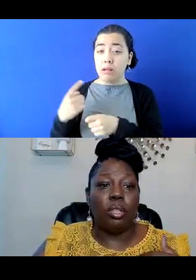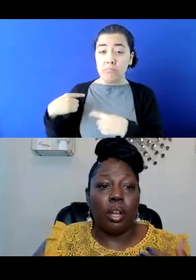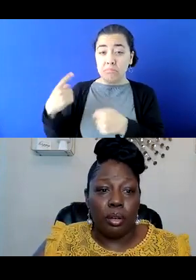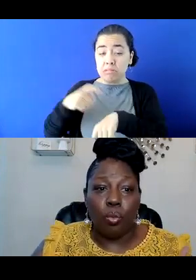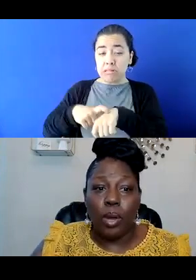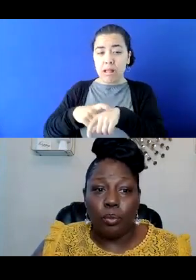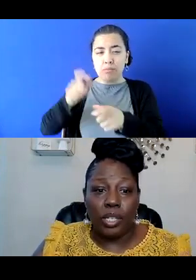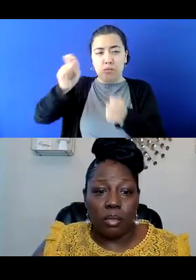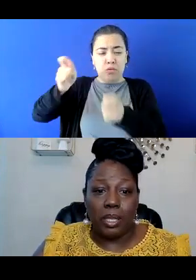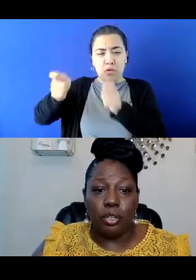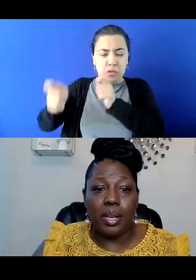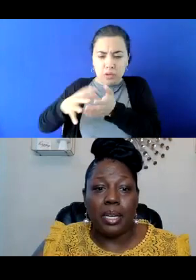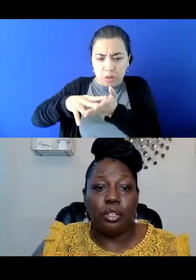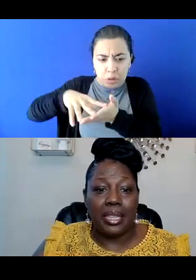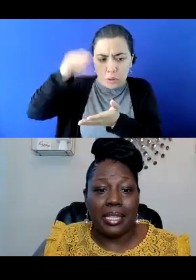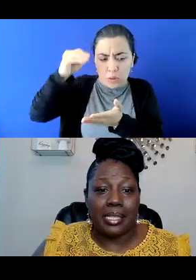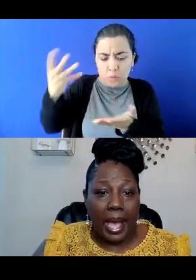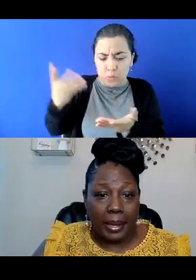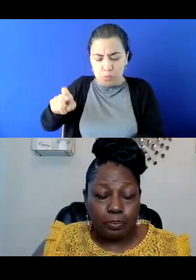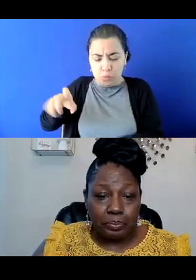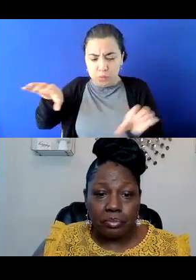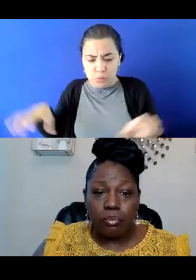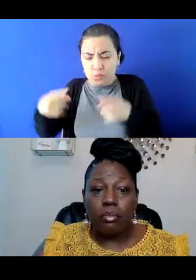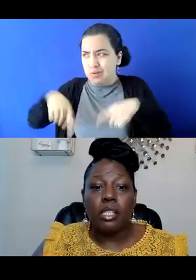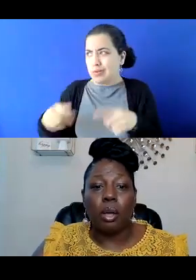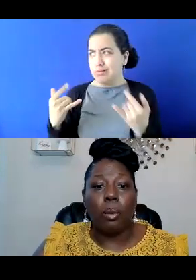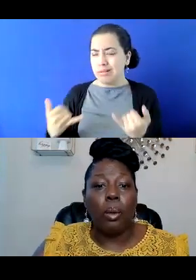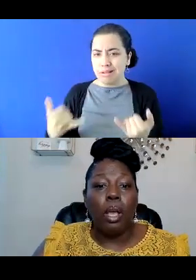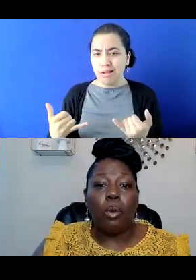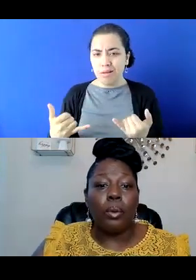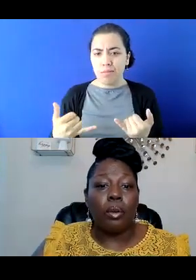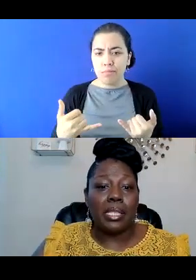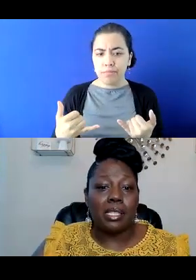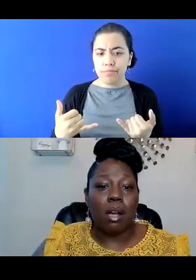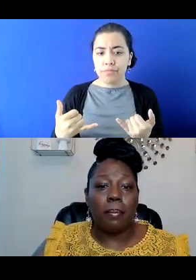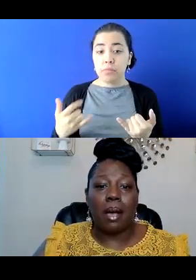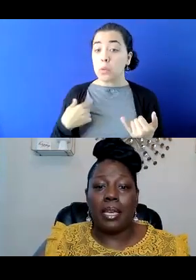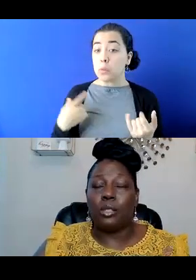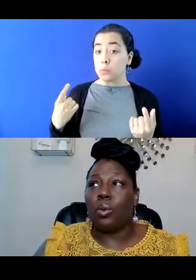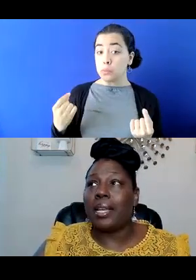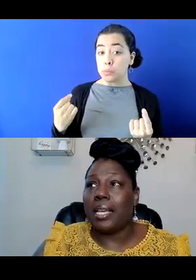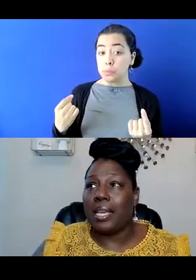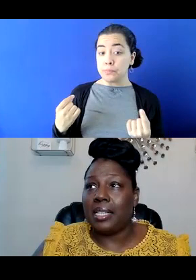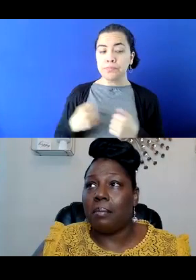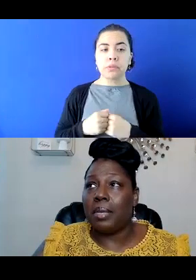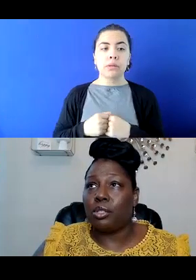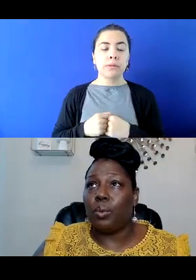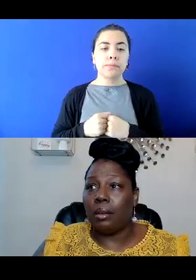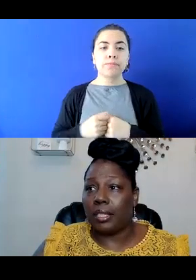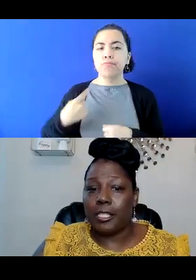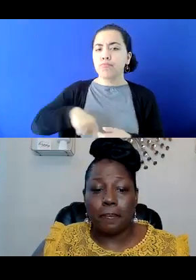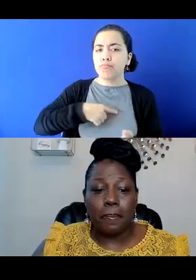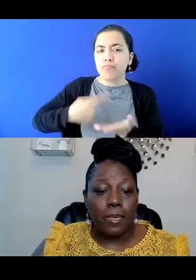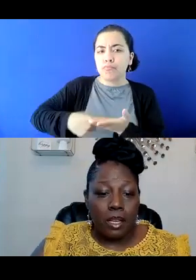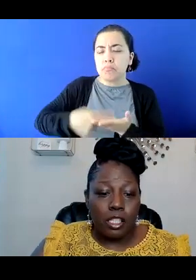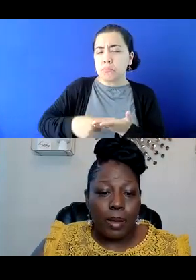to learn what we should be doing during this time. So what we're going to talk about is what is mental